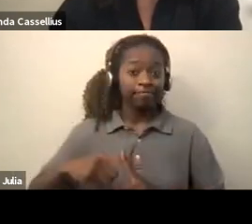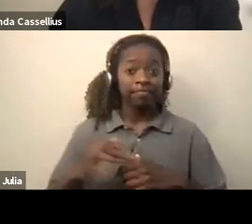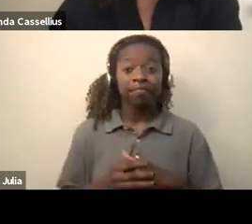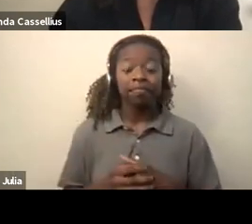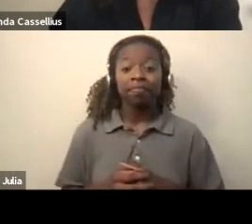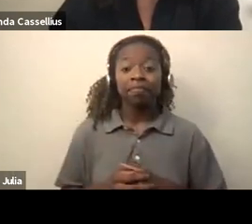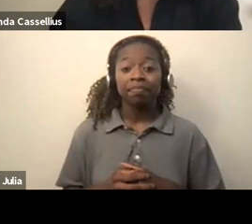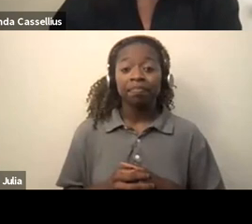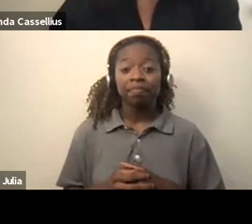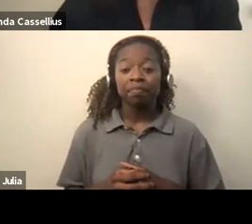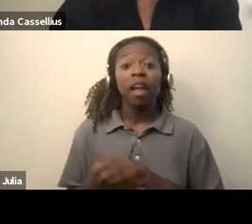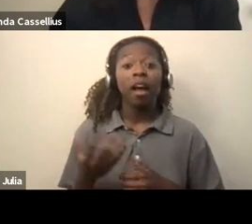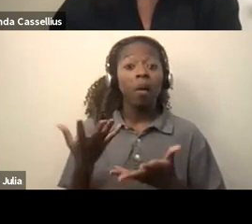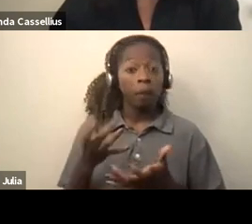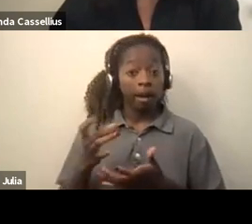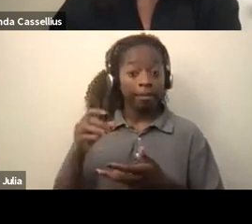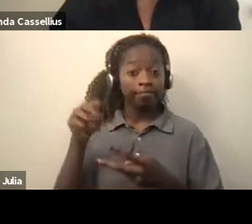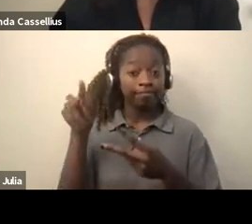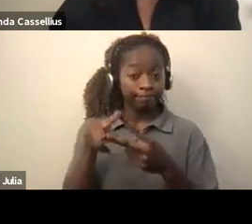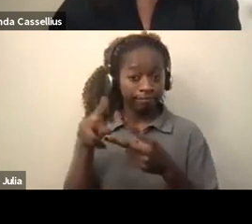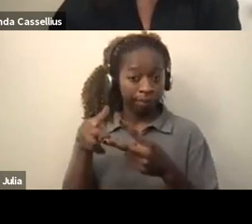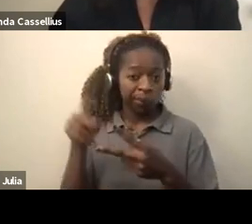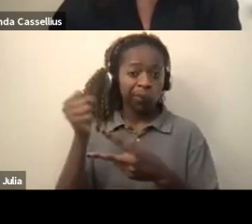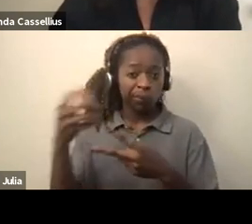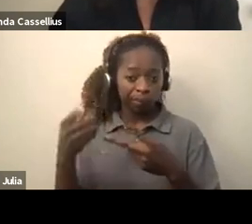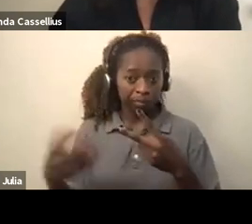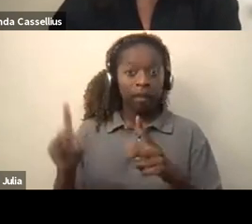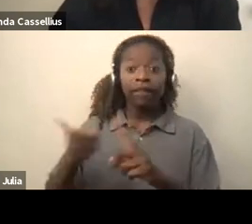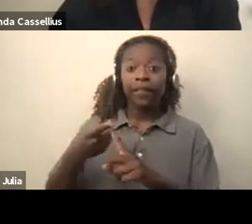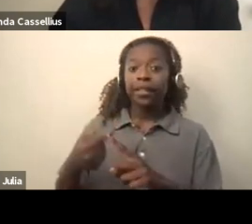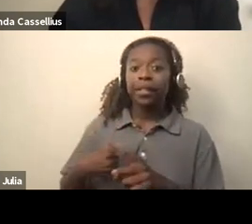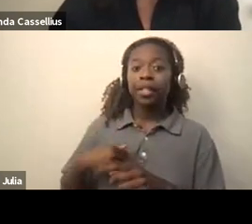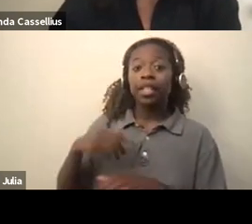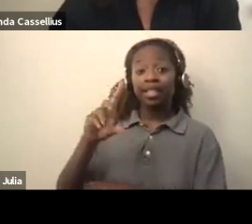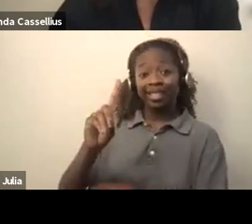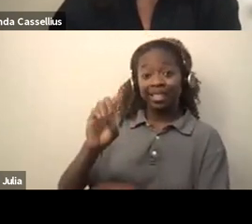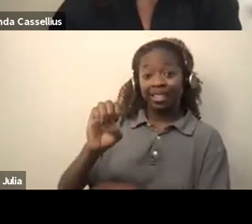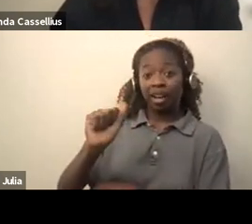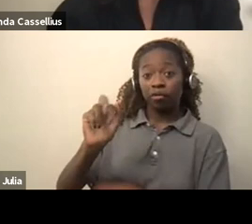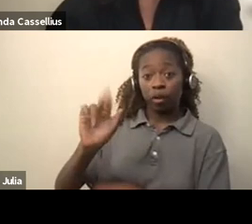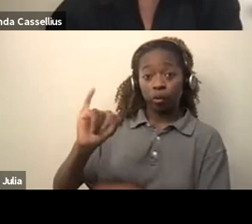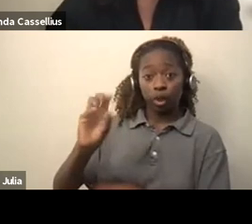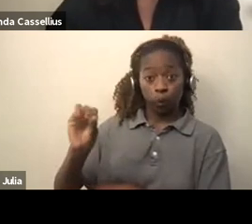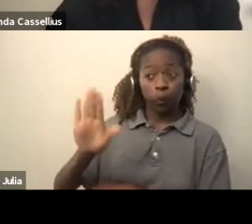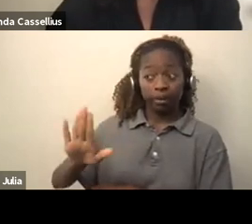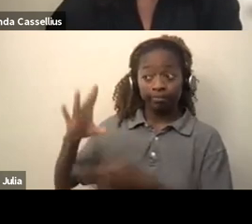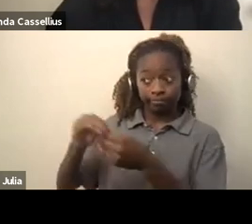to mention two things i first of all echo uh mr derujo's comments about the exam schools um our